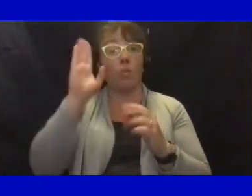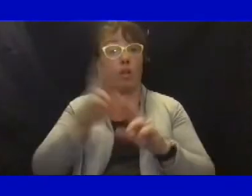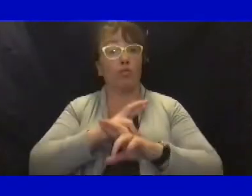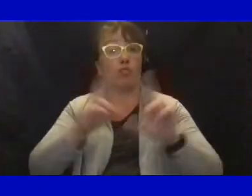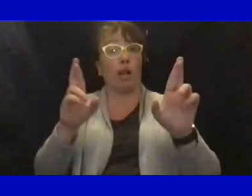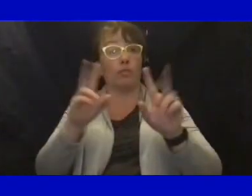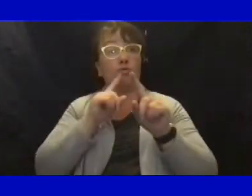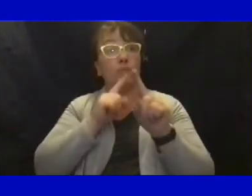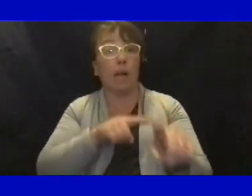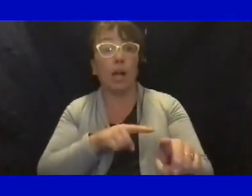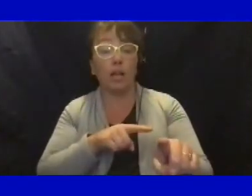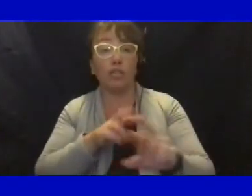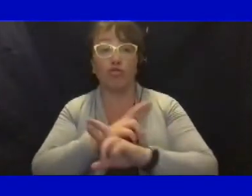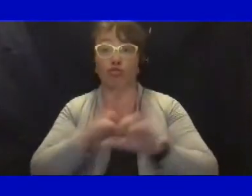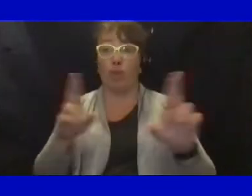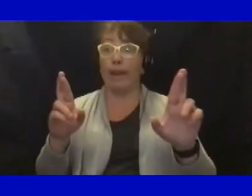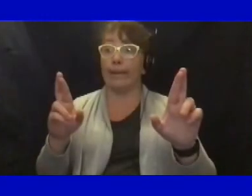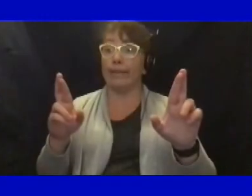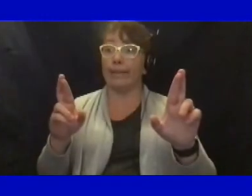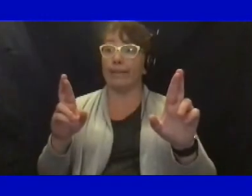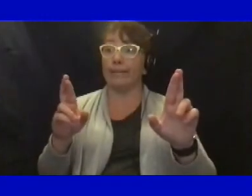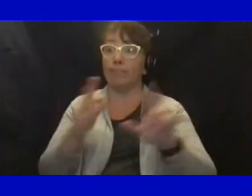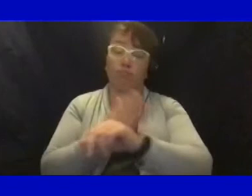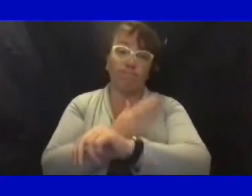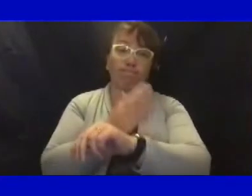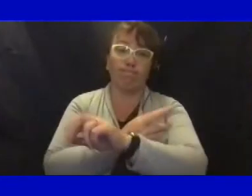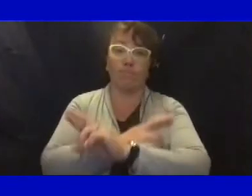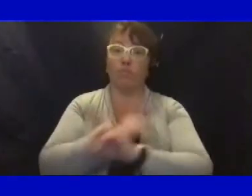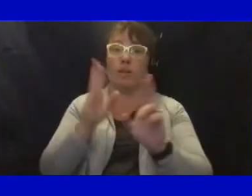be prepared. Thank you.